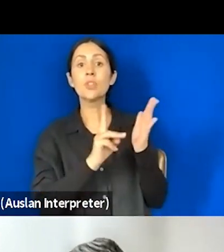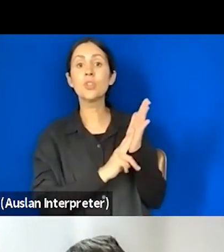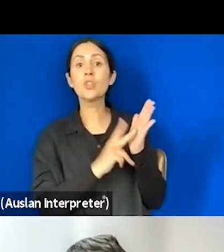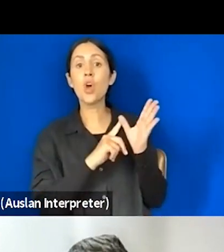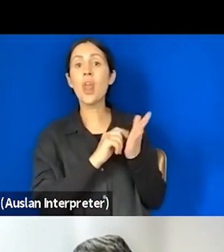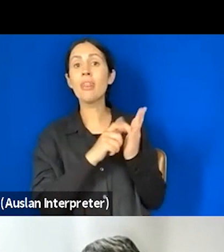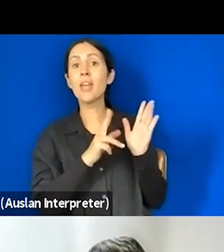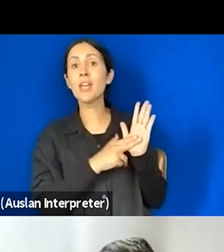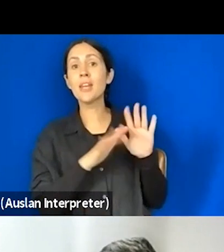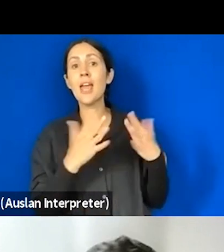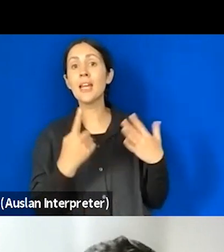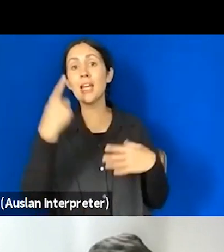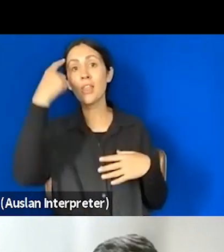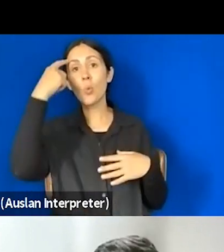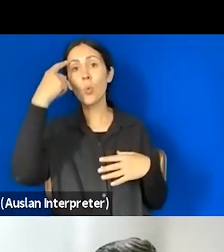You're muted.